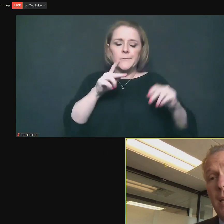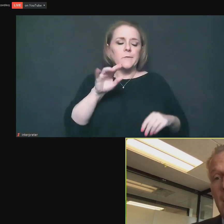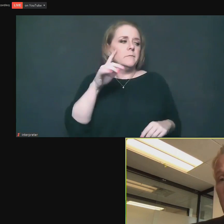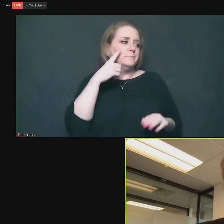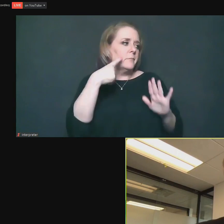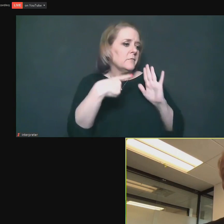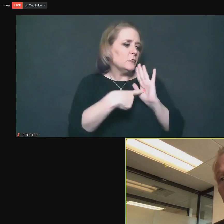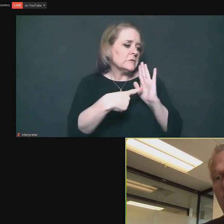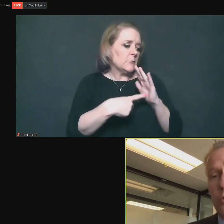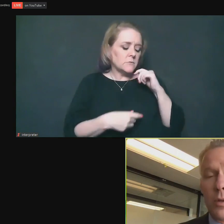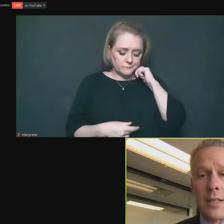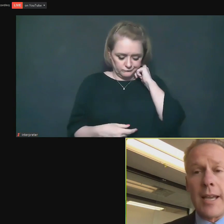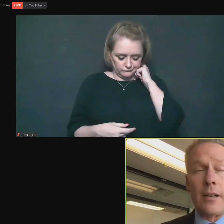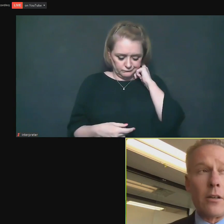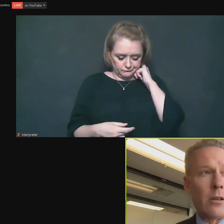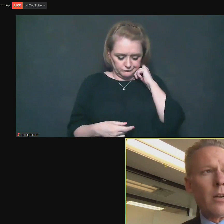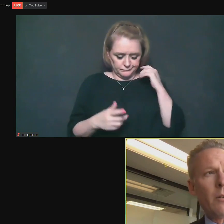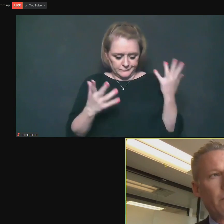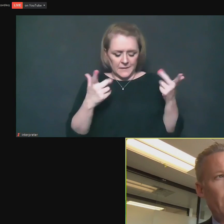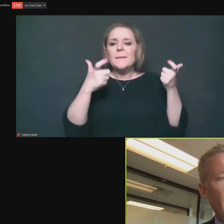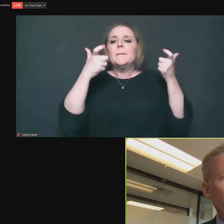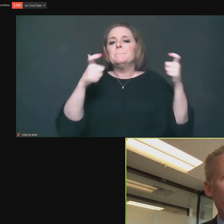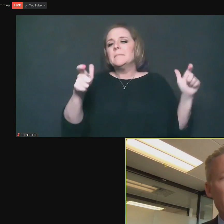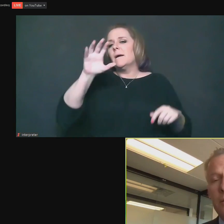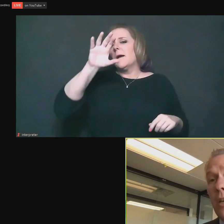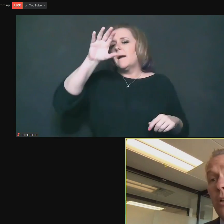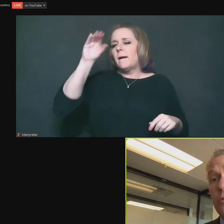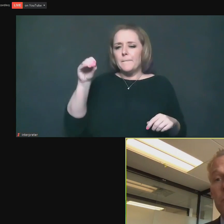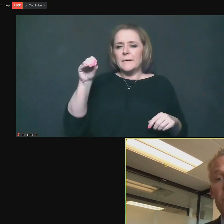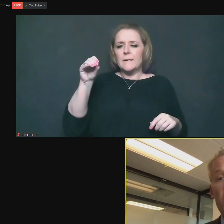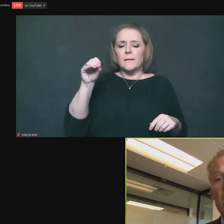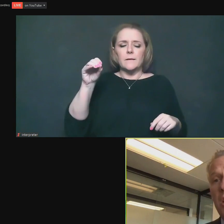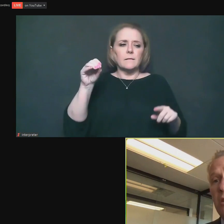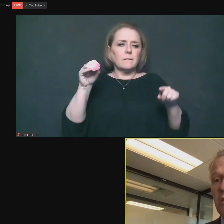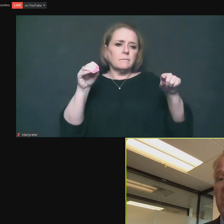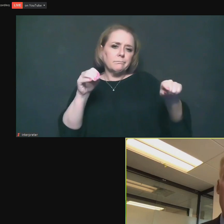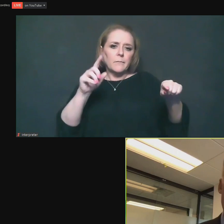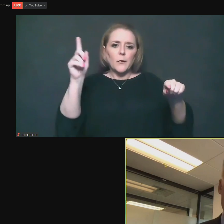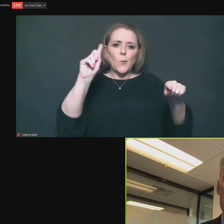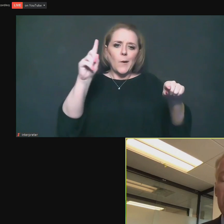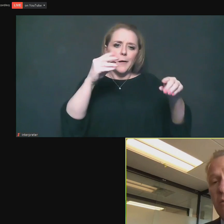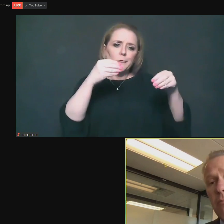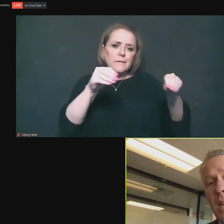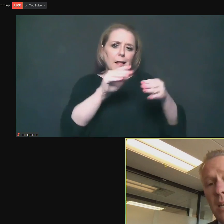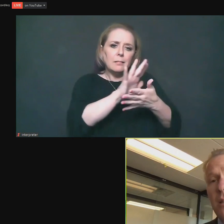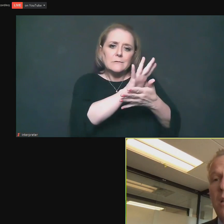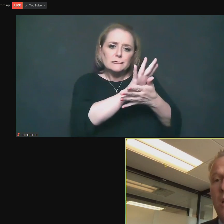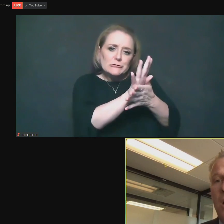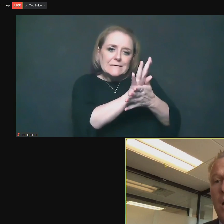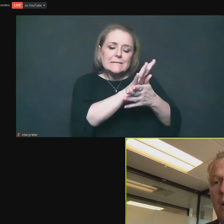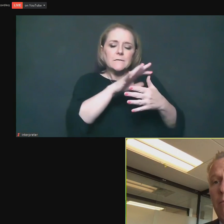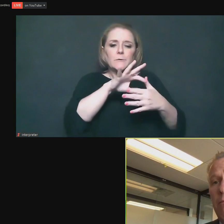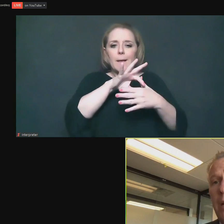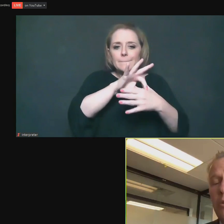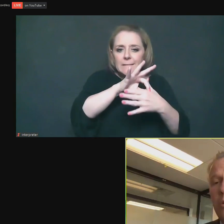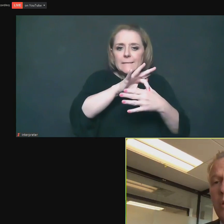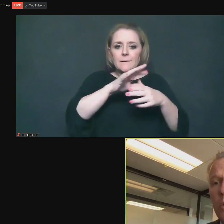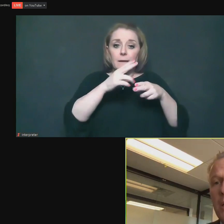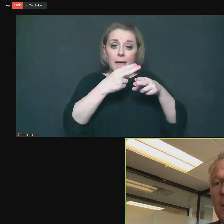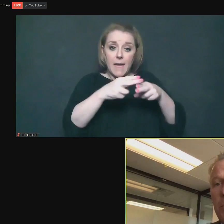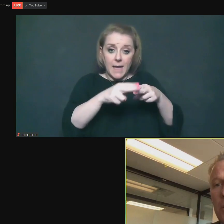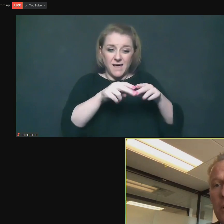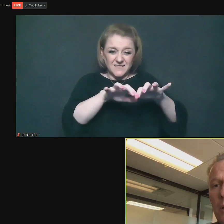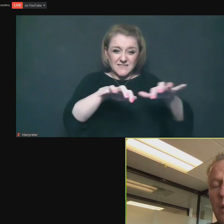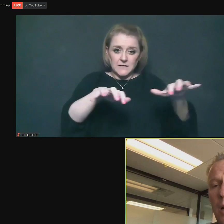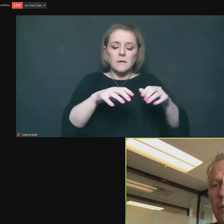say in a large retailer, the area that sells cheese and eggs or meat, make sure that